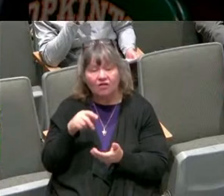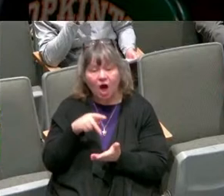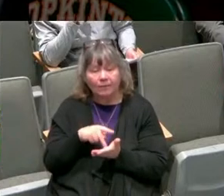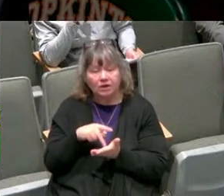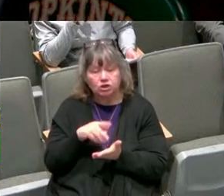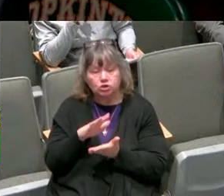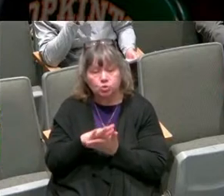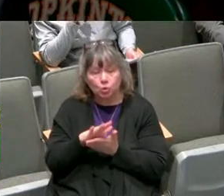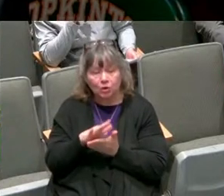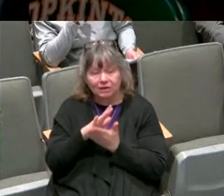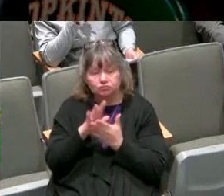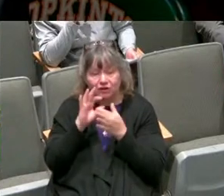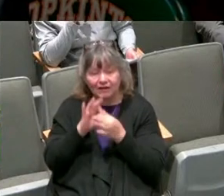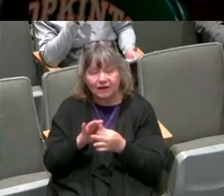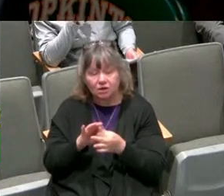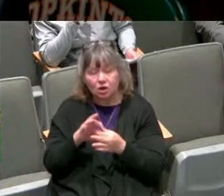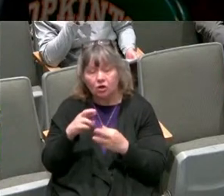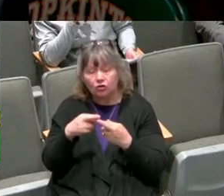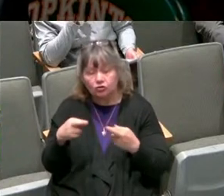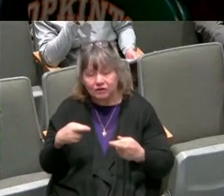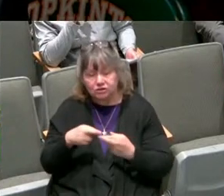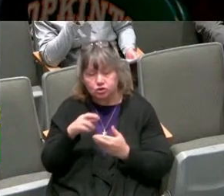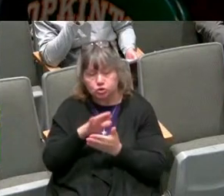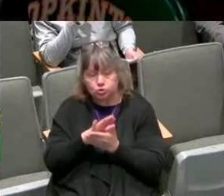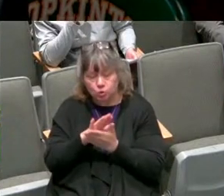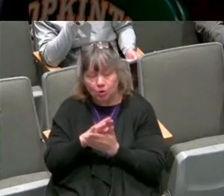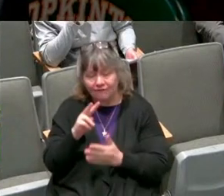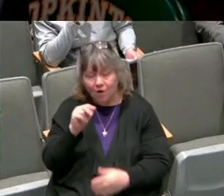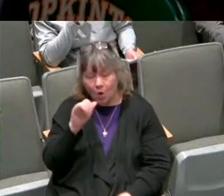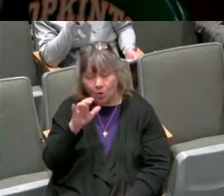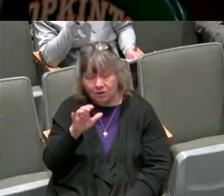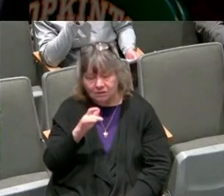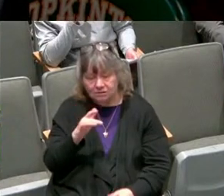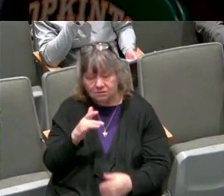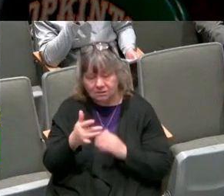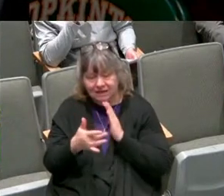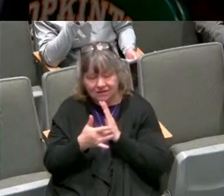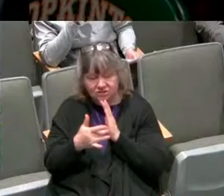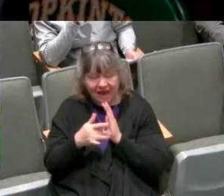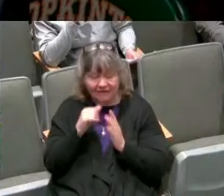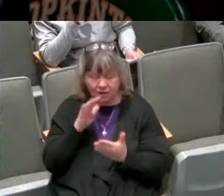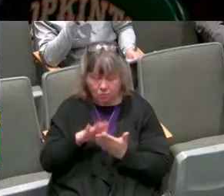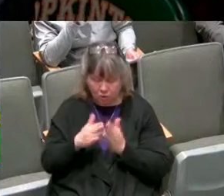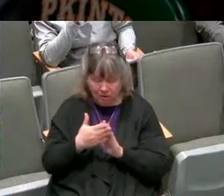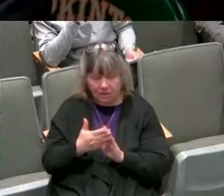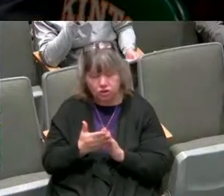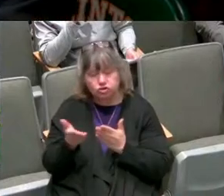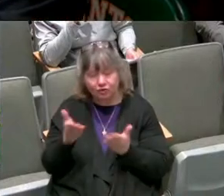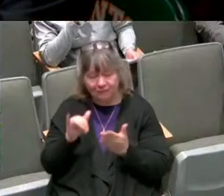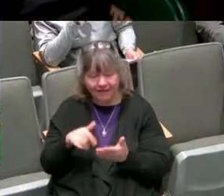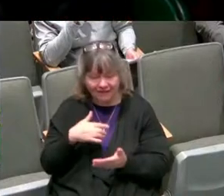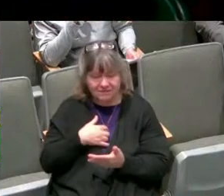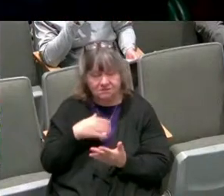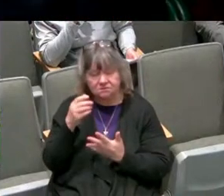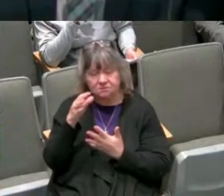on the vote Regional Vocational Technical School District and the community is well served by this educational alternative